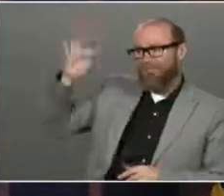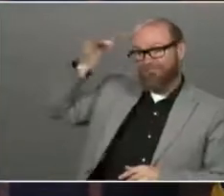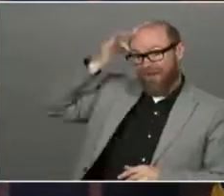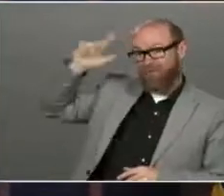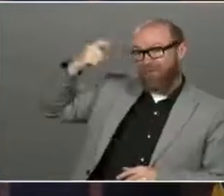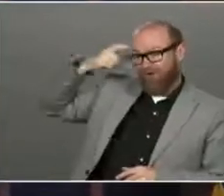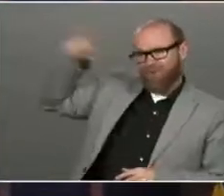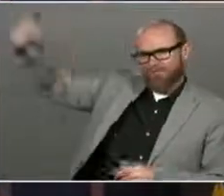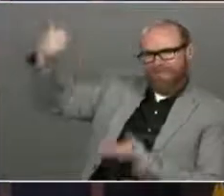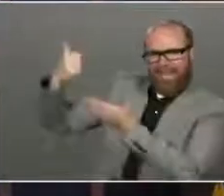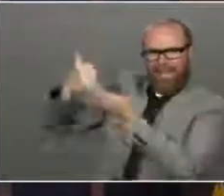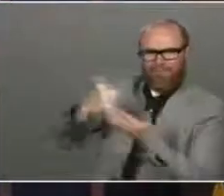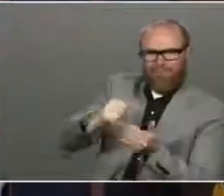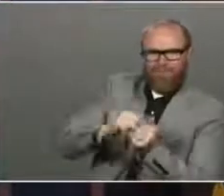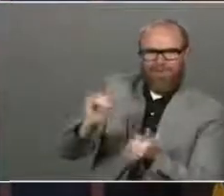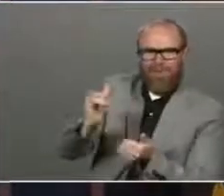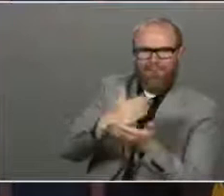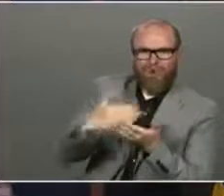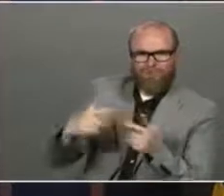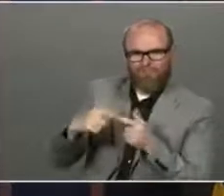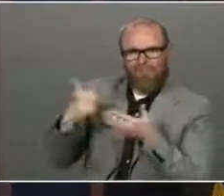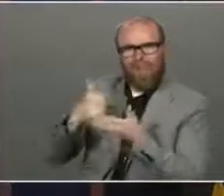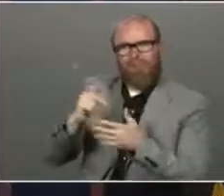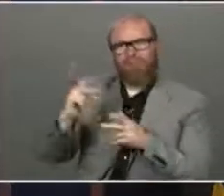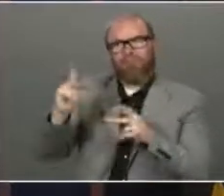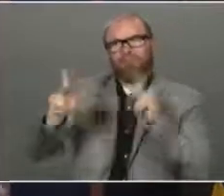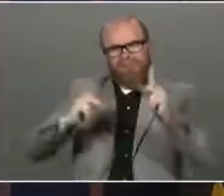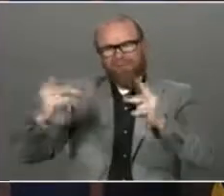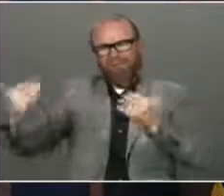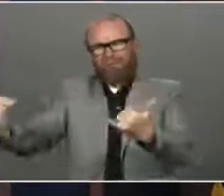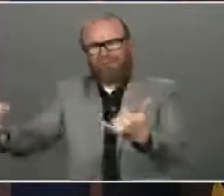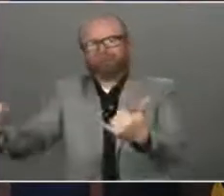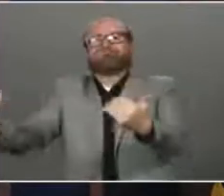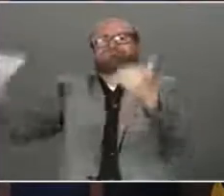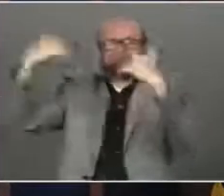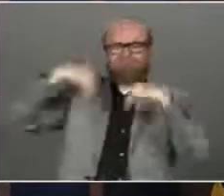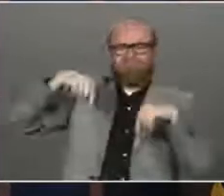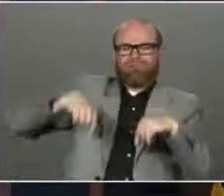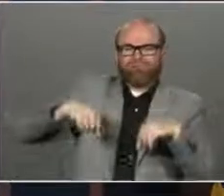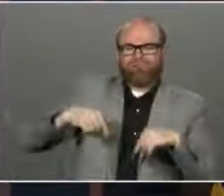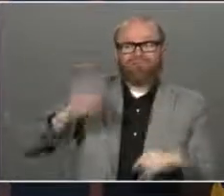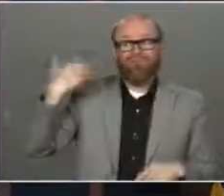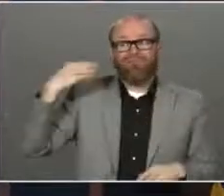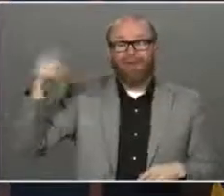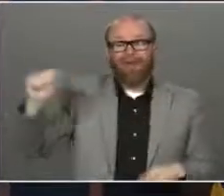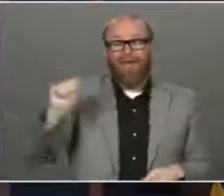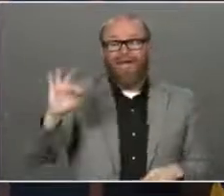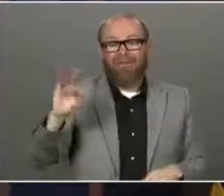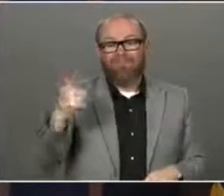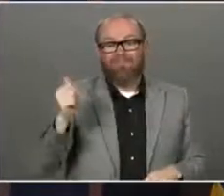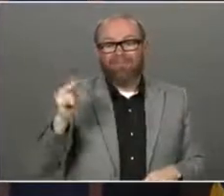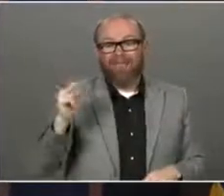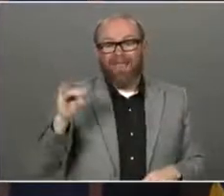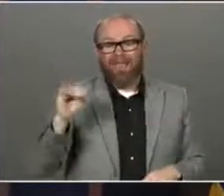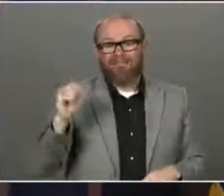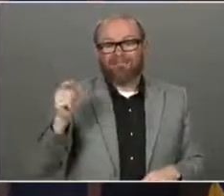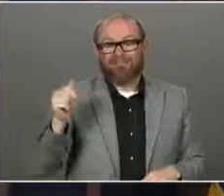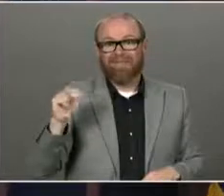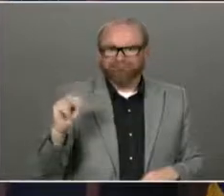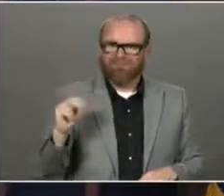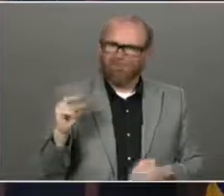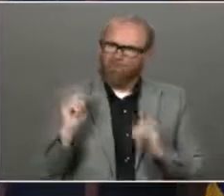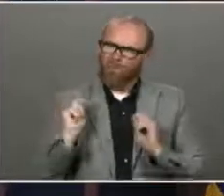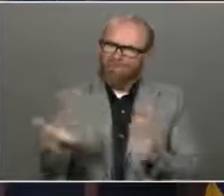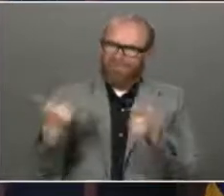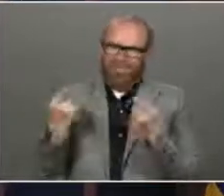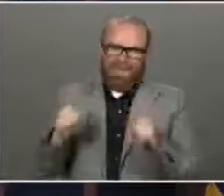make and to get people over here. We know with Afghanistan it happened very, very quickly. A little different circumstance in